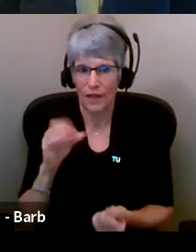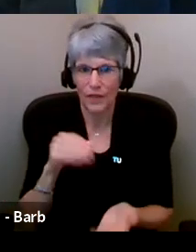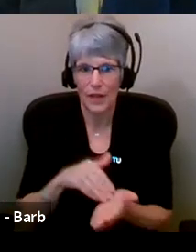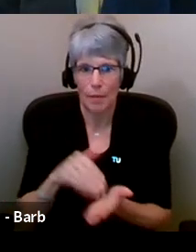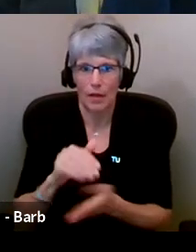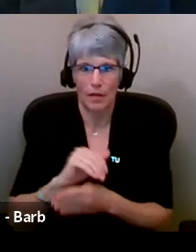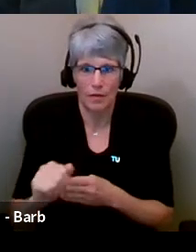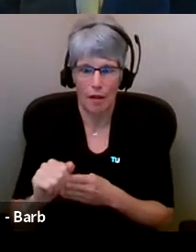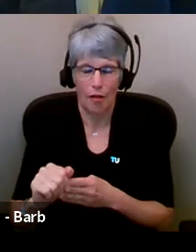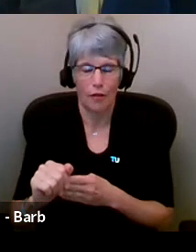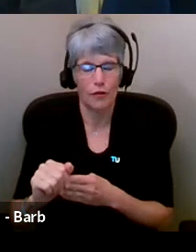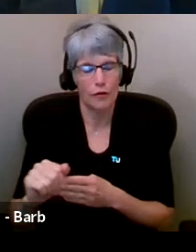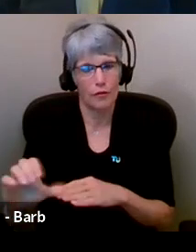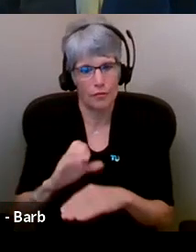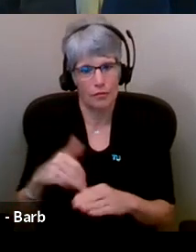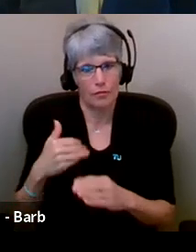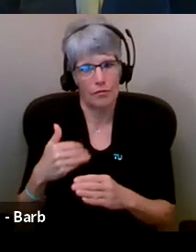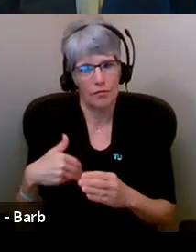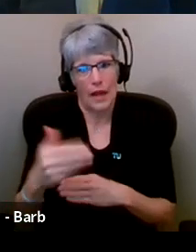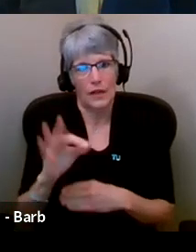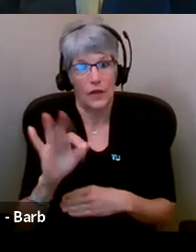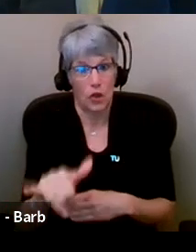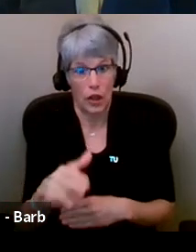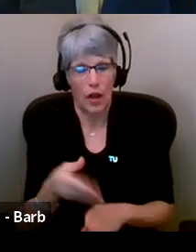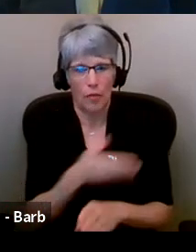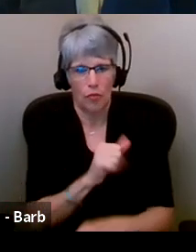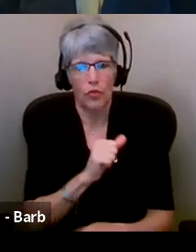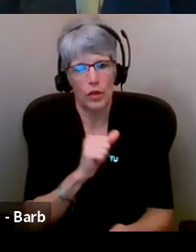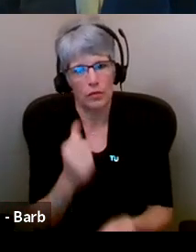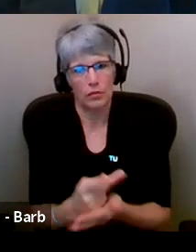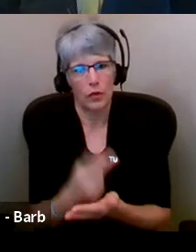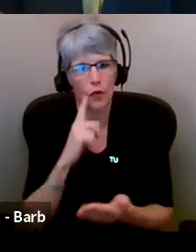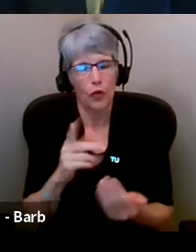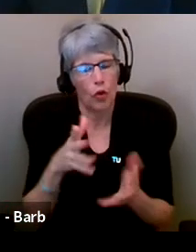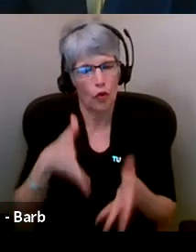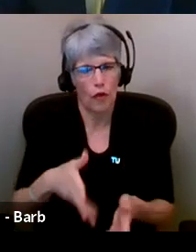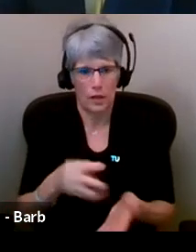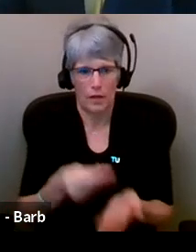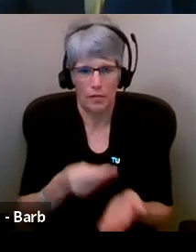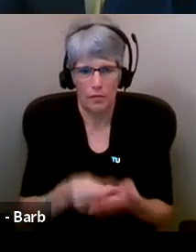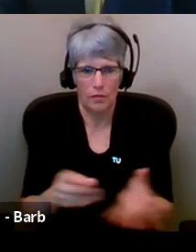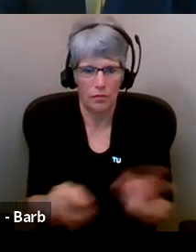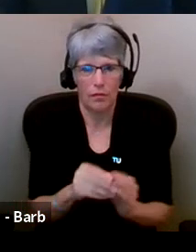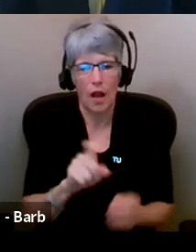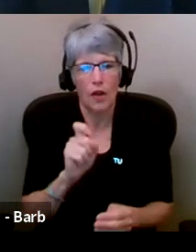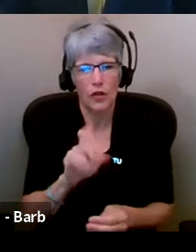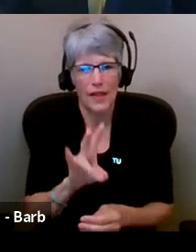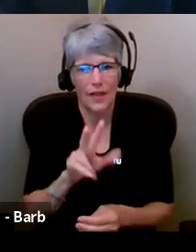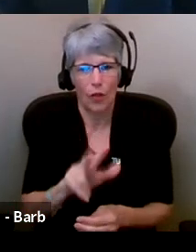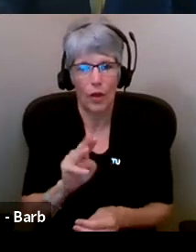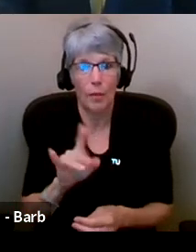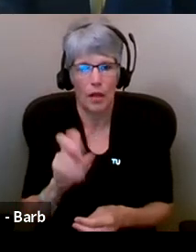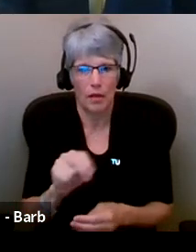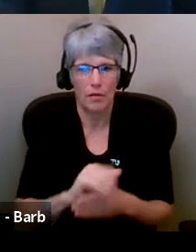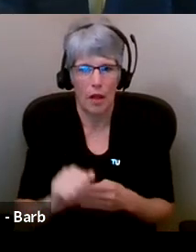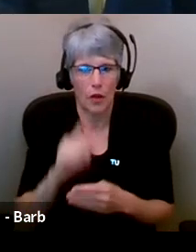to us in this coming fiscal year, as well as pre-authorization for the remainder of the funding, about a total of $173 million over